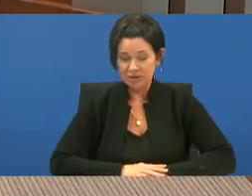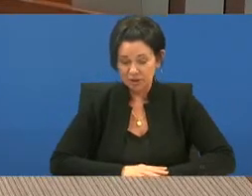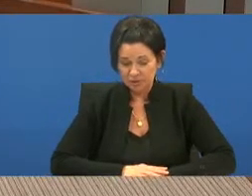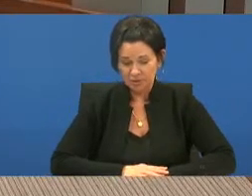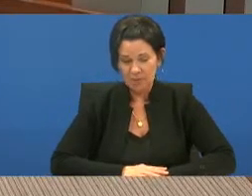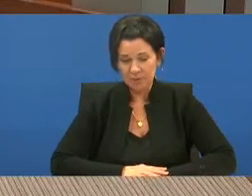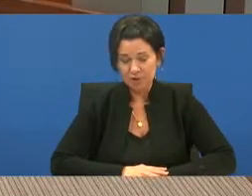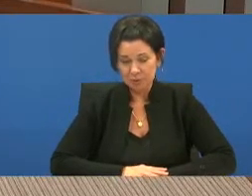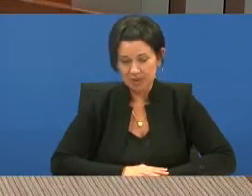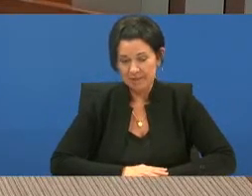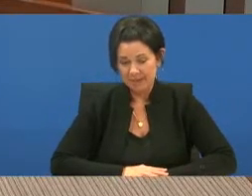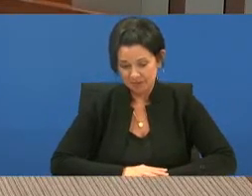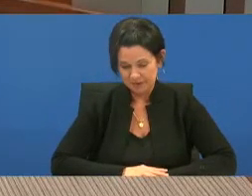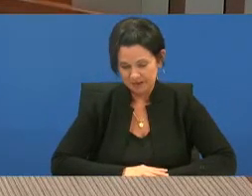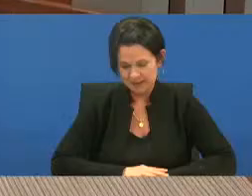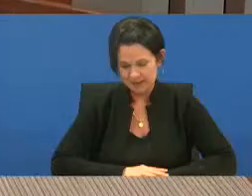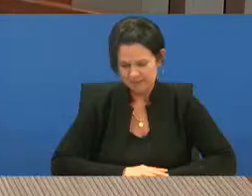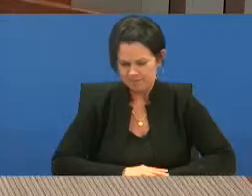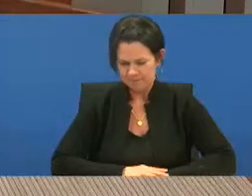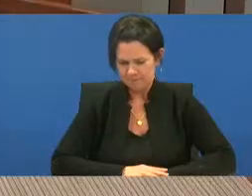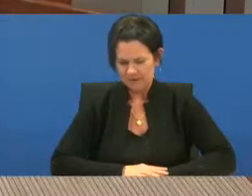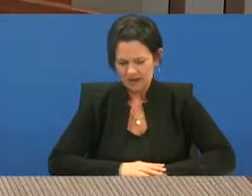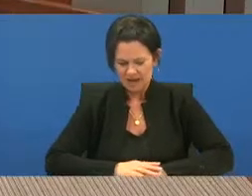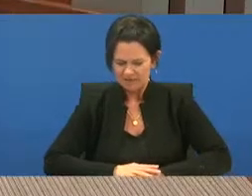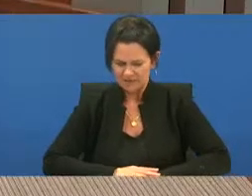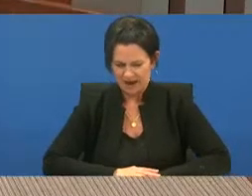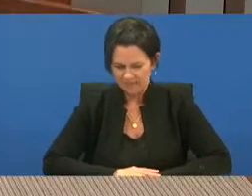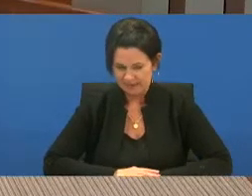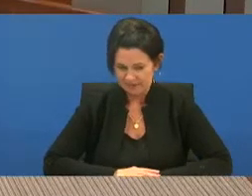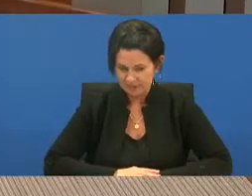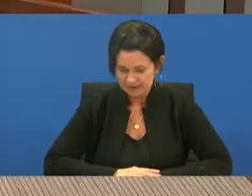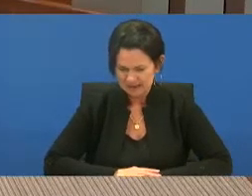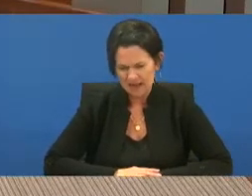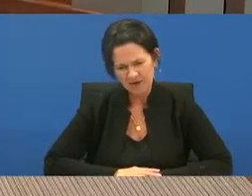review. That's how the motion was made, correct? Right. Okay.